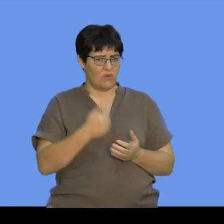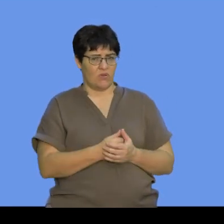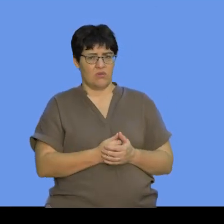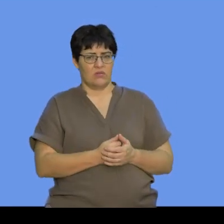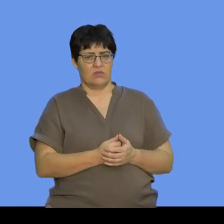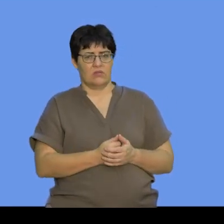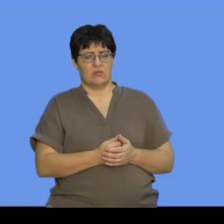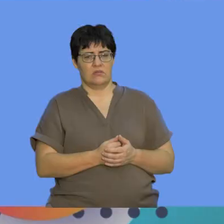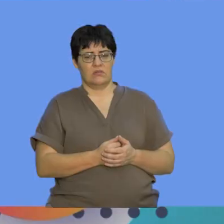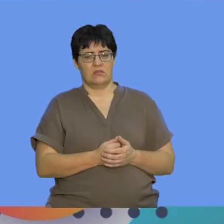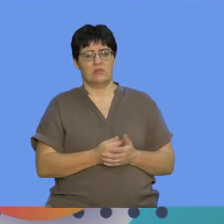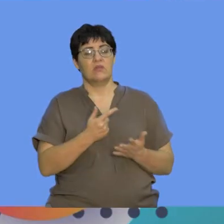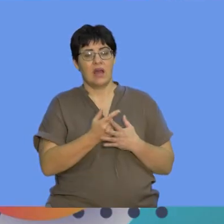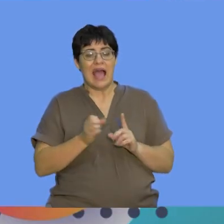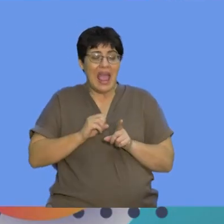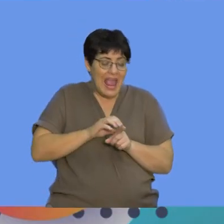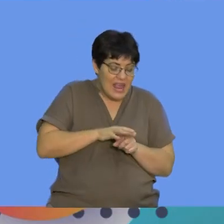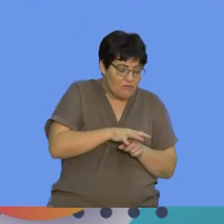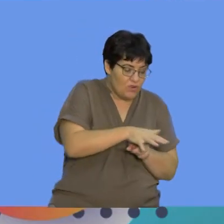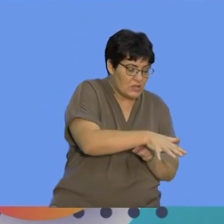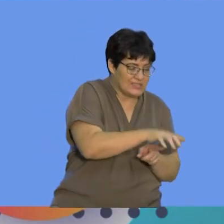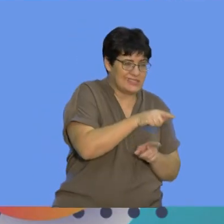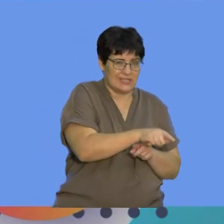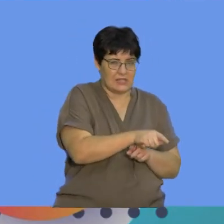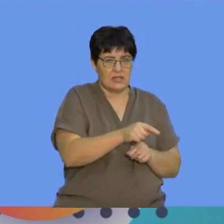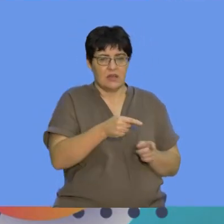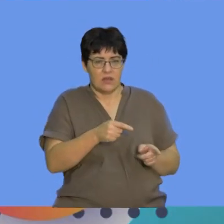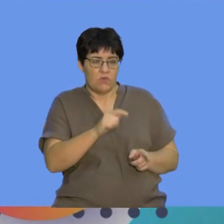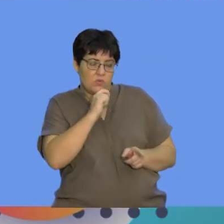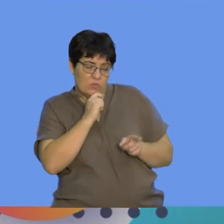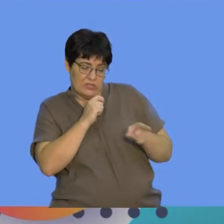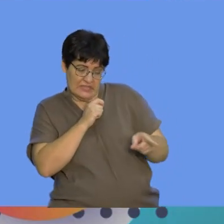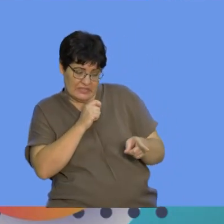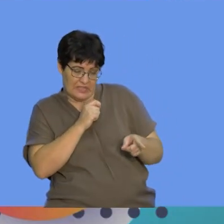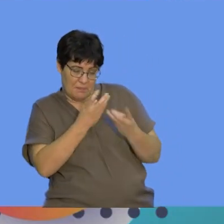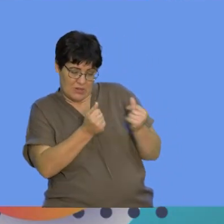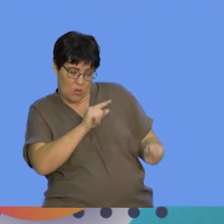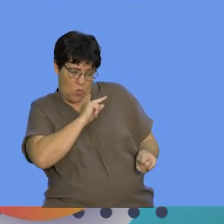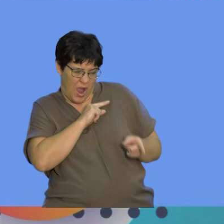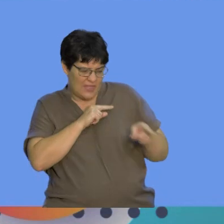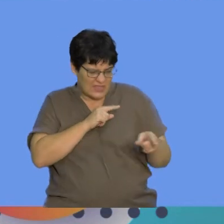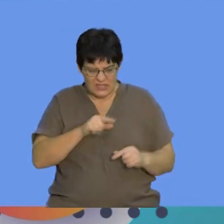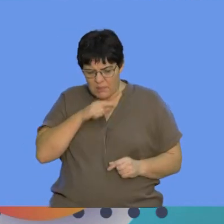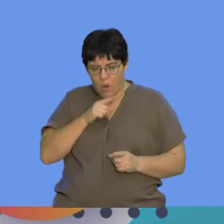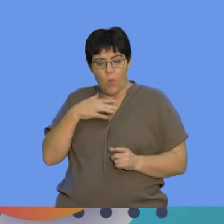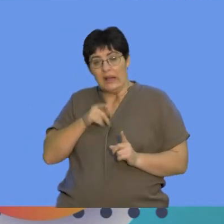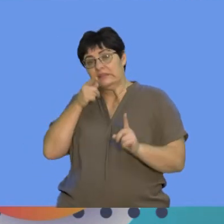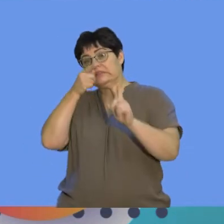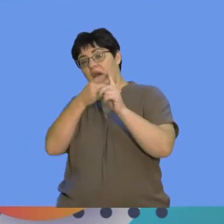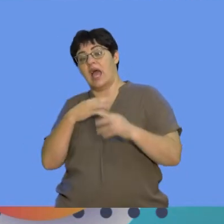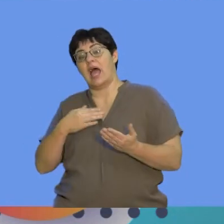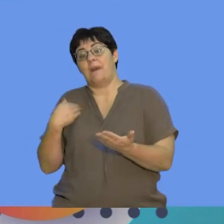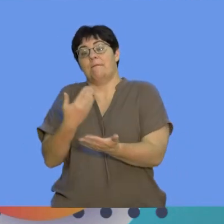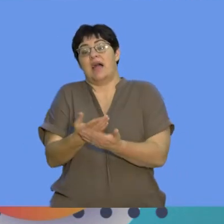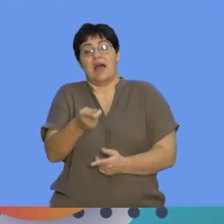exactly informs or influences the choice of use of a particular type of material for a particular purpose in terms of application.